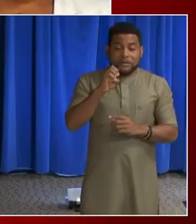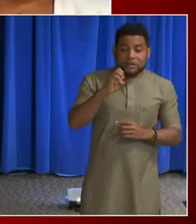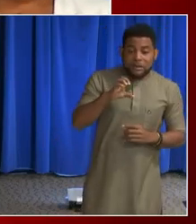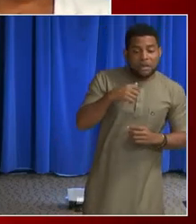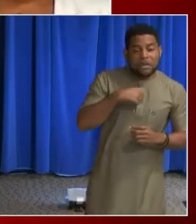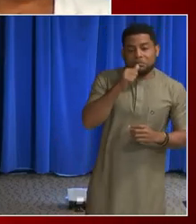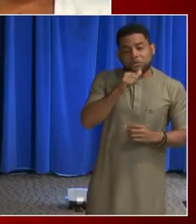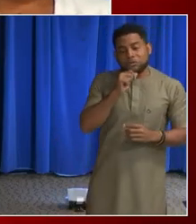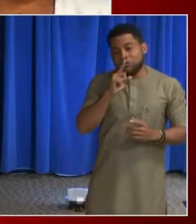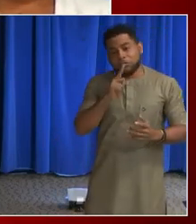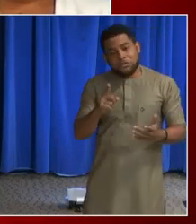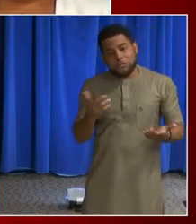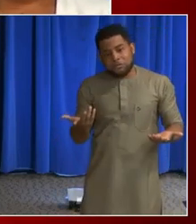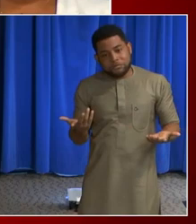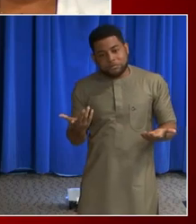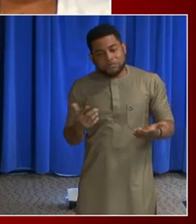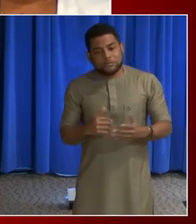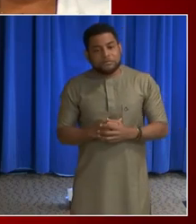was.